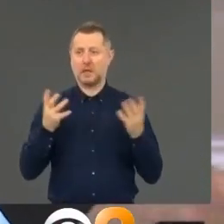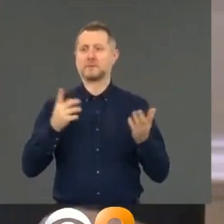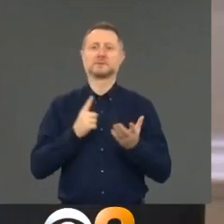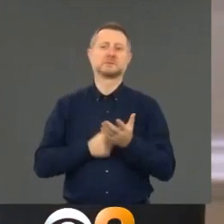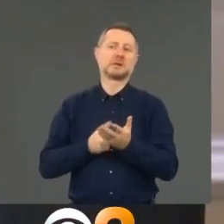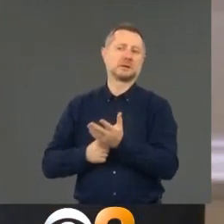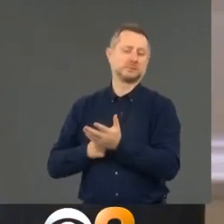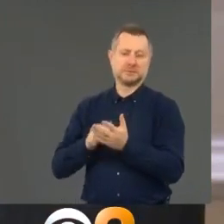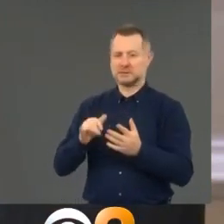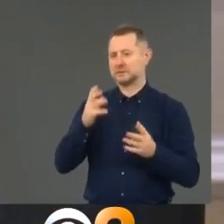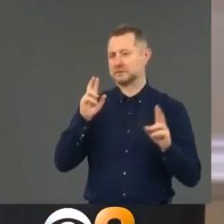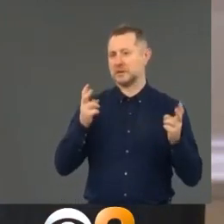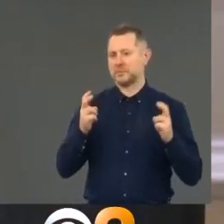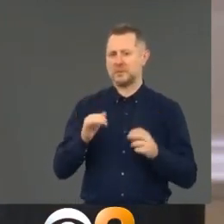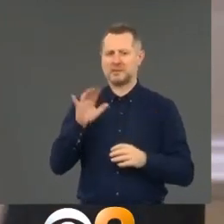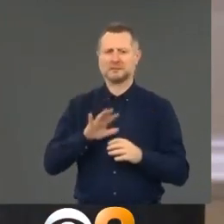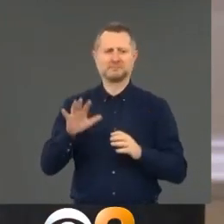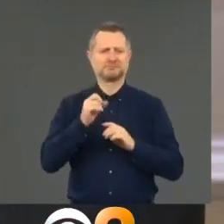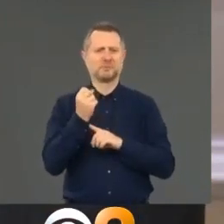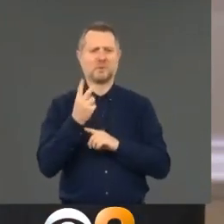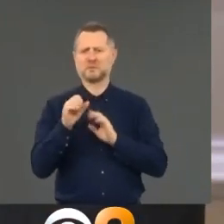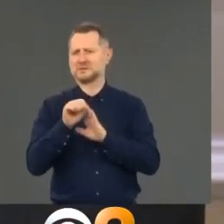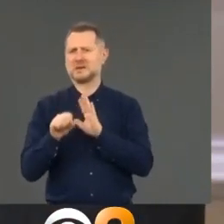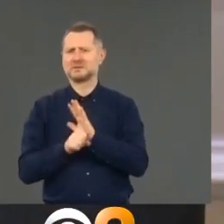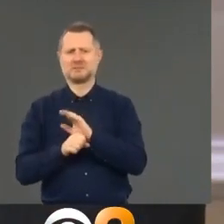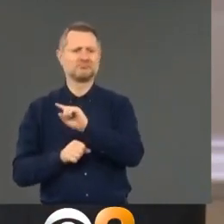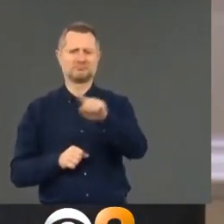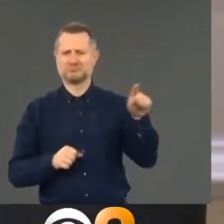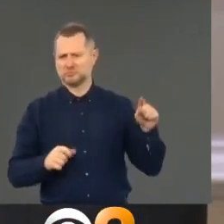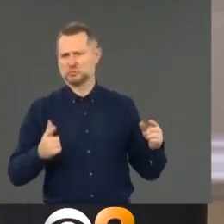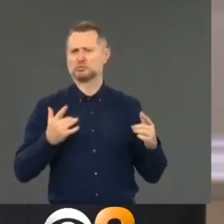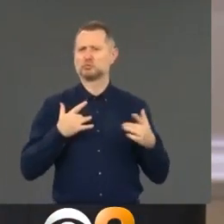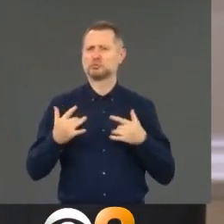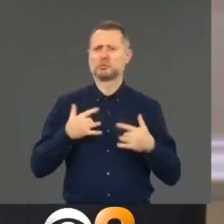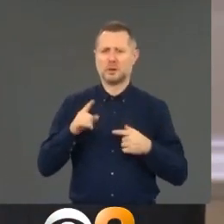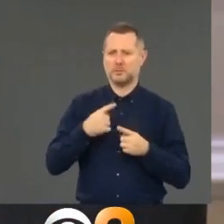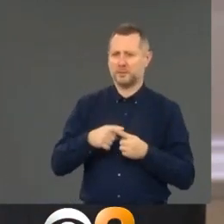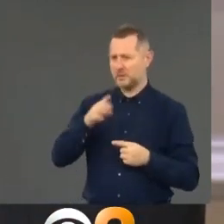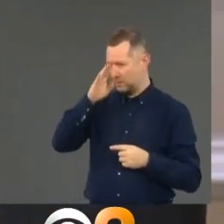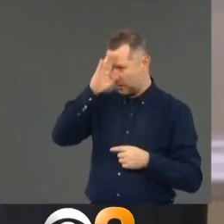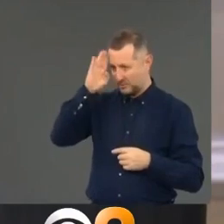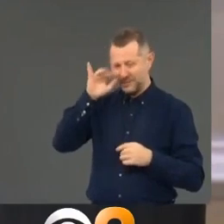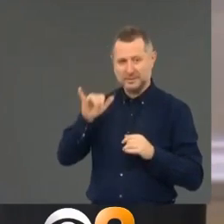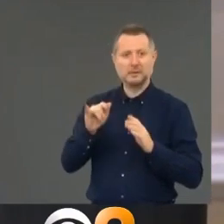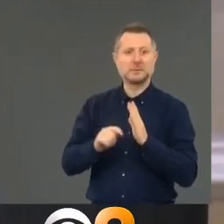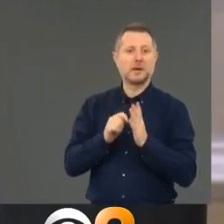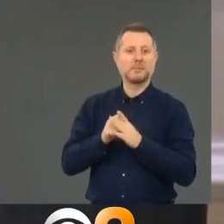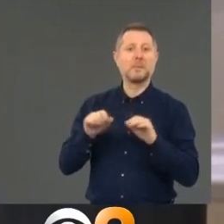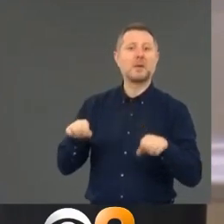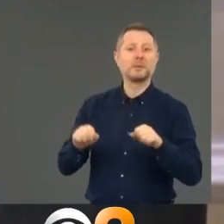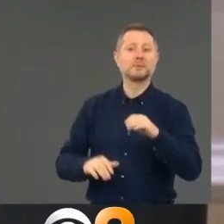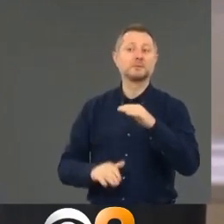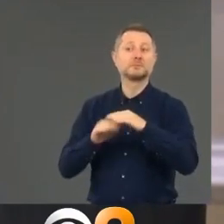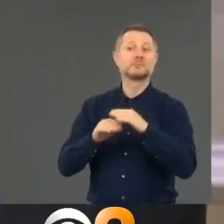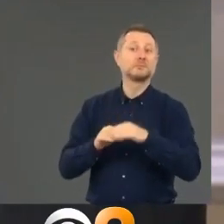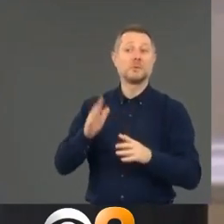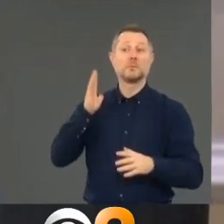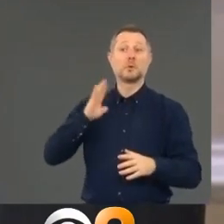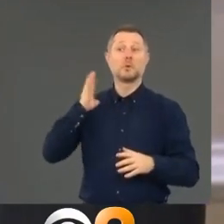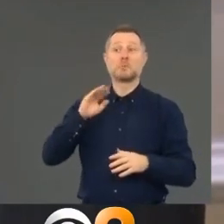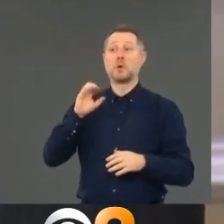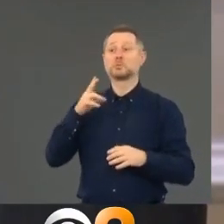states that did the exact same thing, many of whom were concerned about hospital capacity. At the time, everybody remembers the projections were well into the